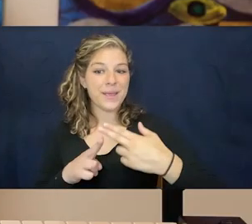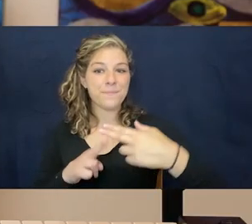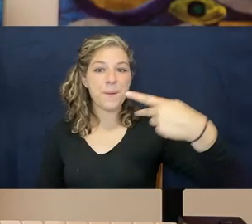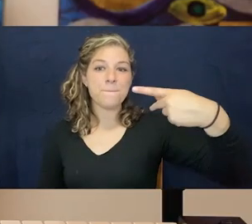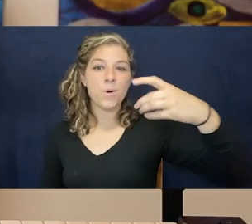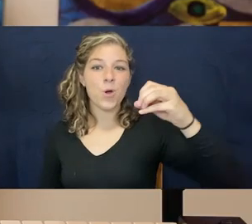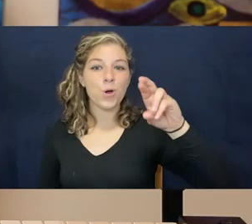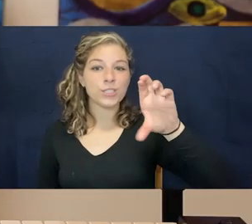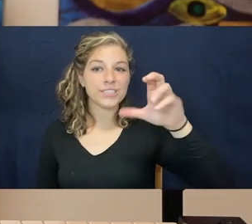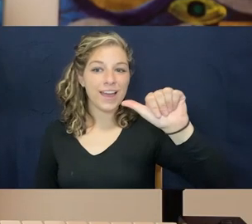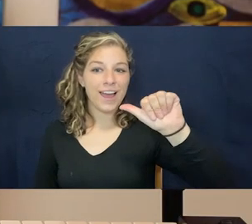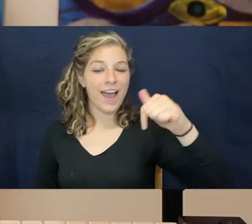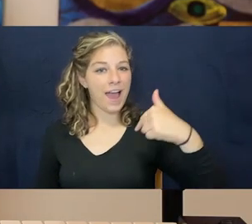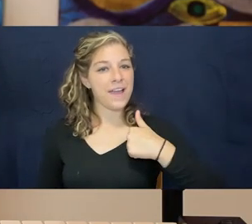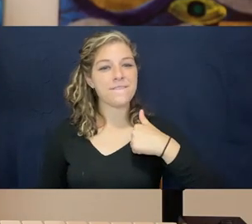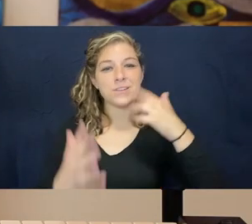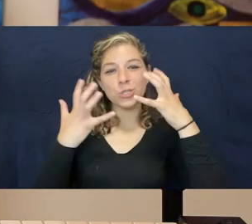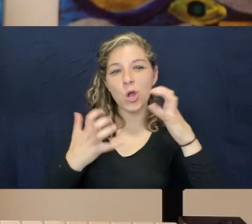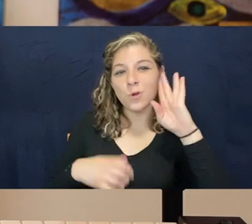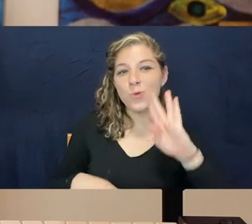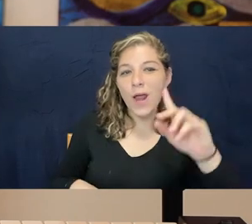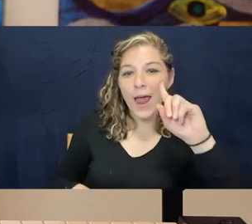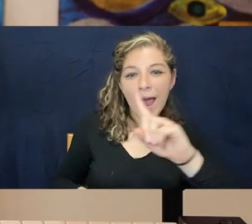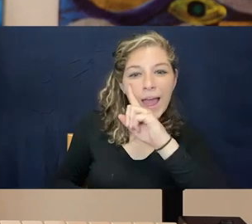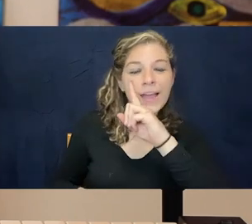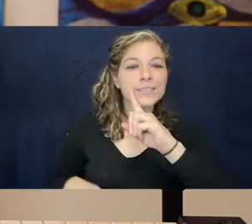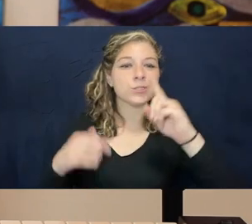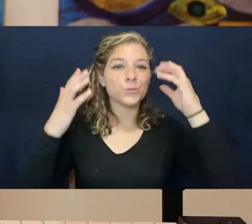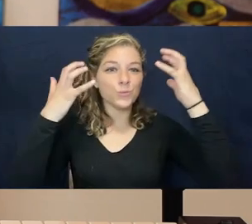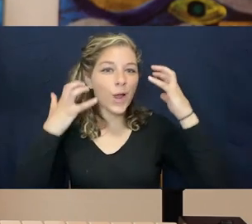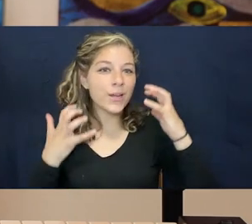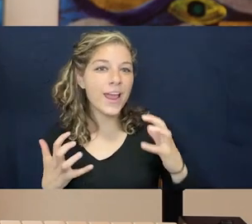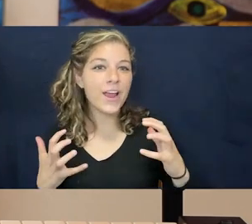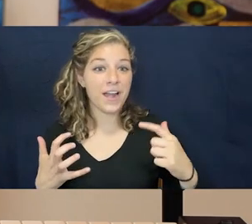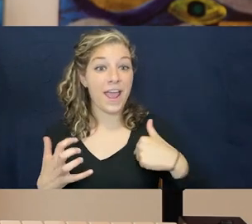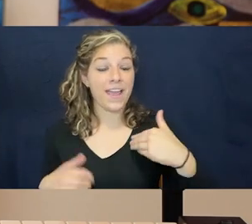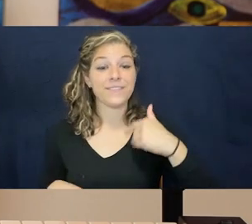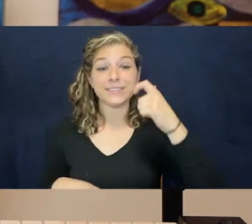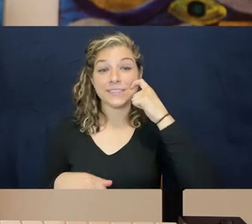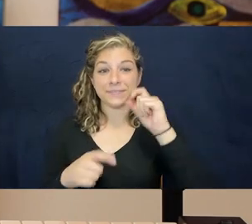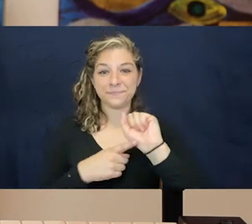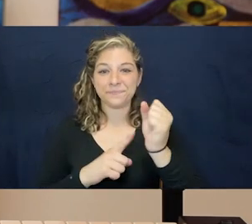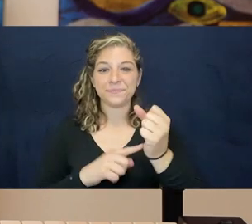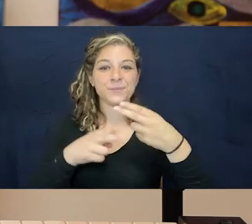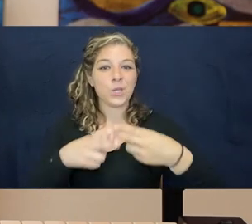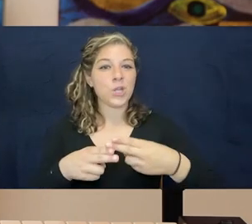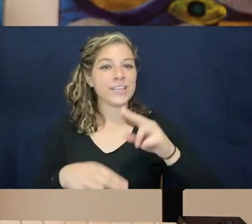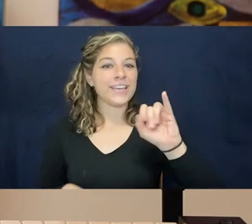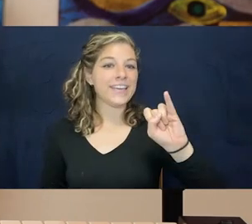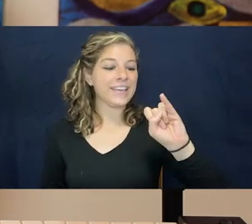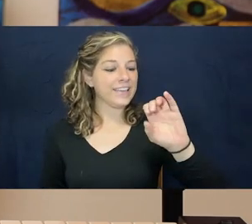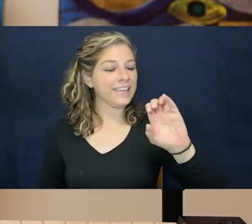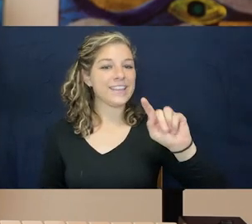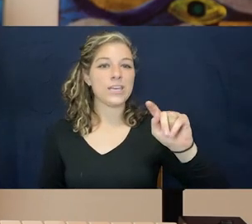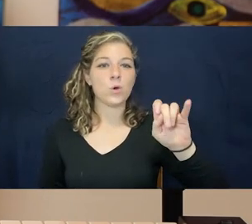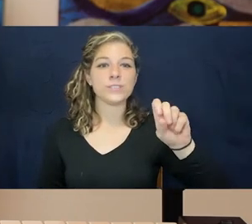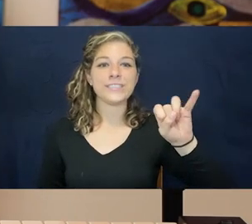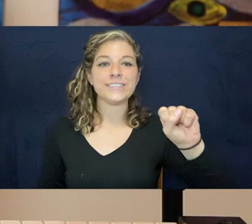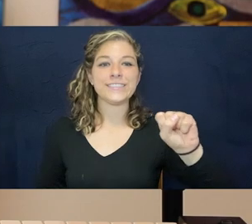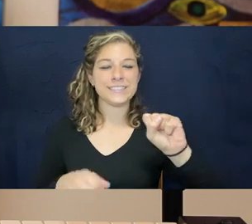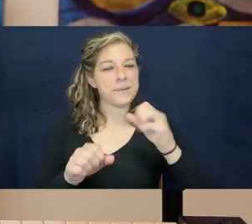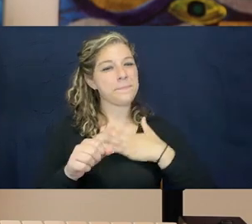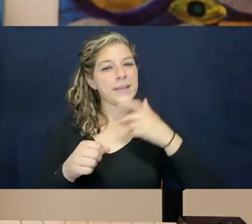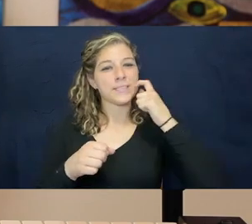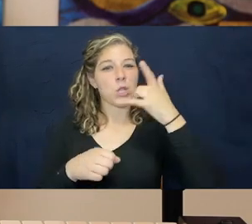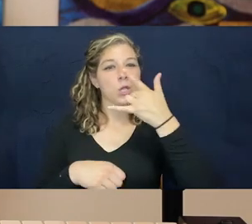My name is Portia Sina. I have dark brown eyes, curly, dirty blonde hair, and I have a skin condition called ichthyosis,